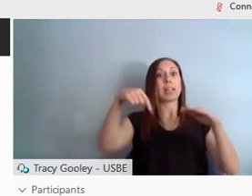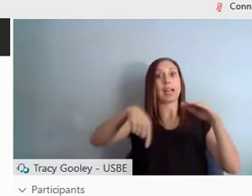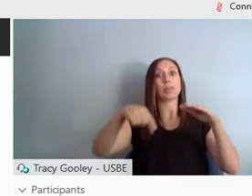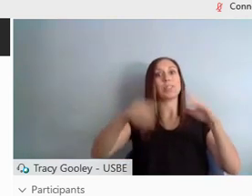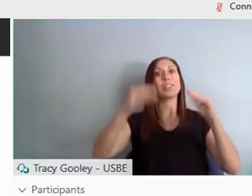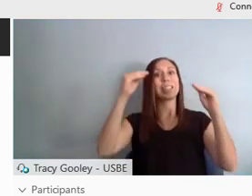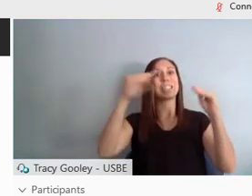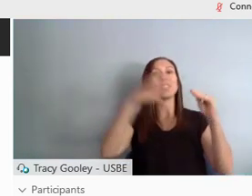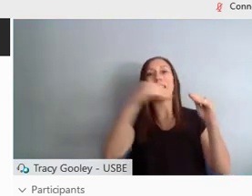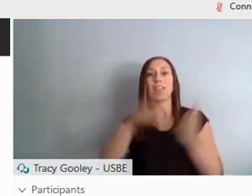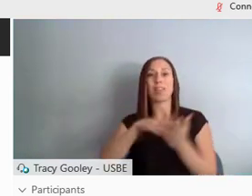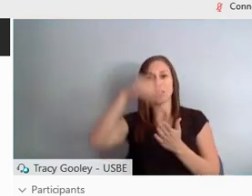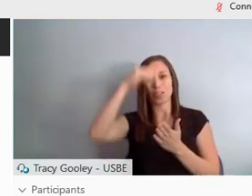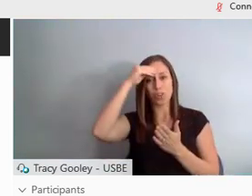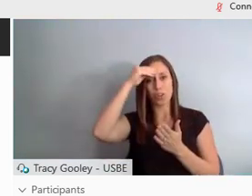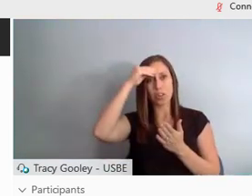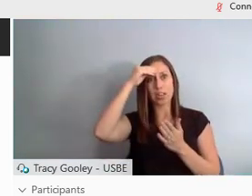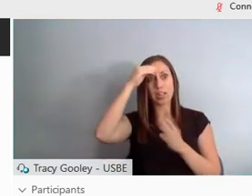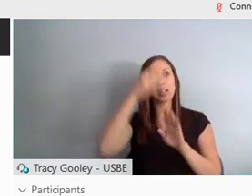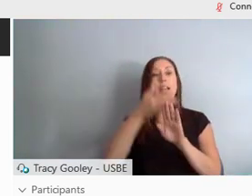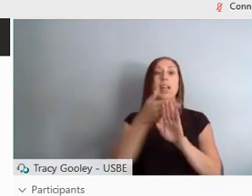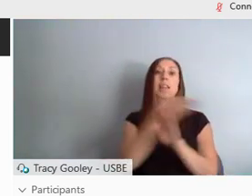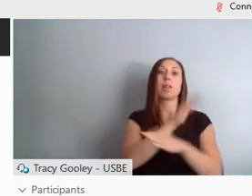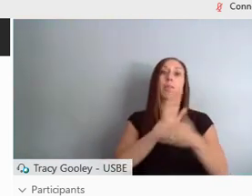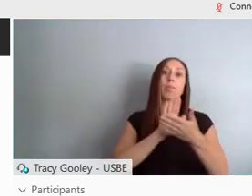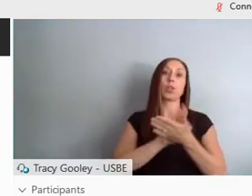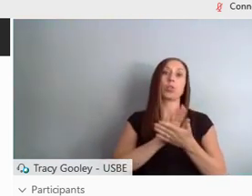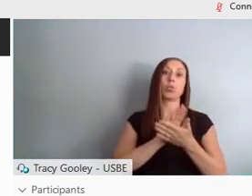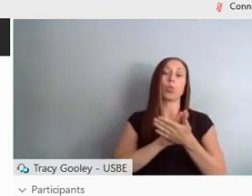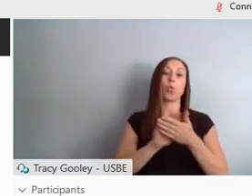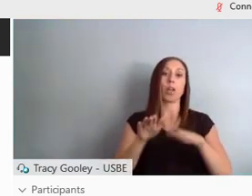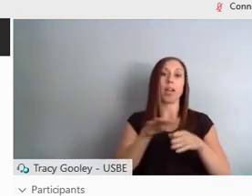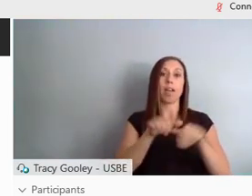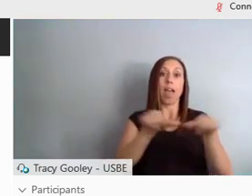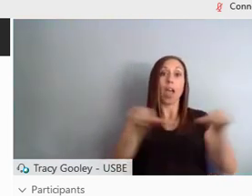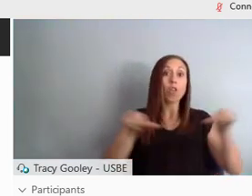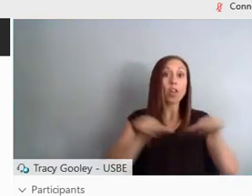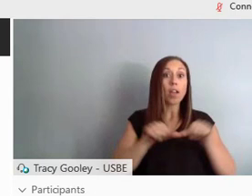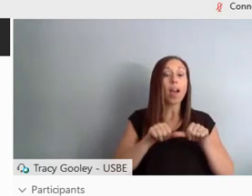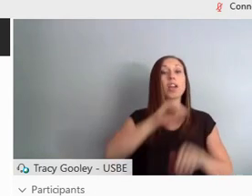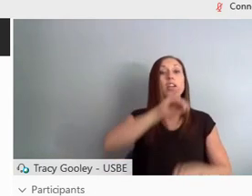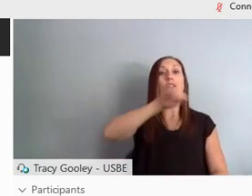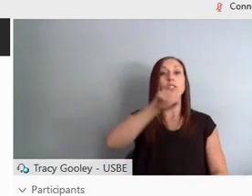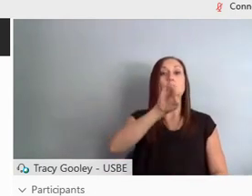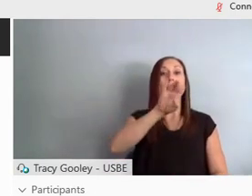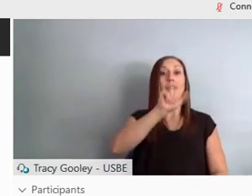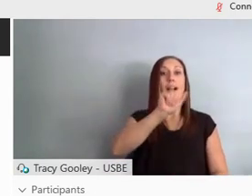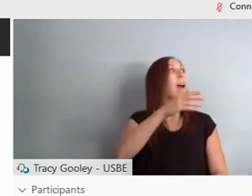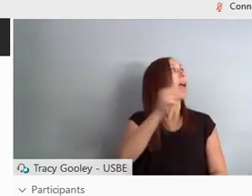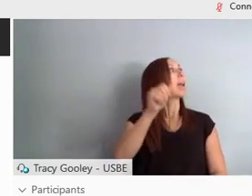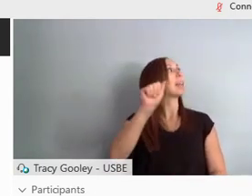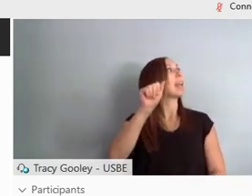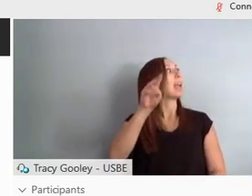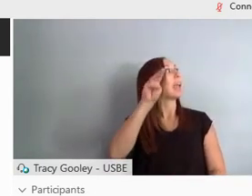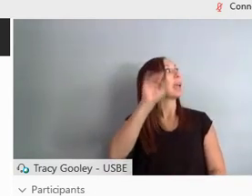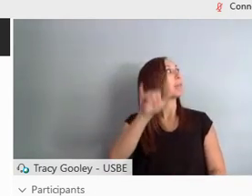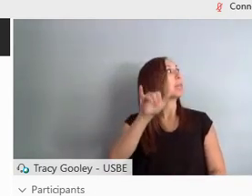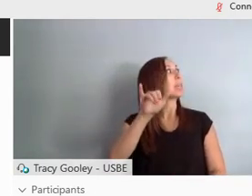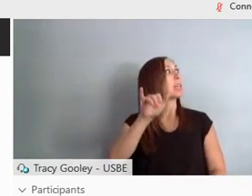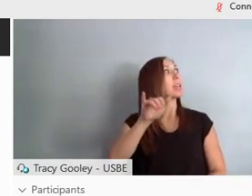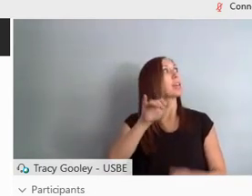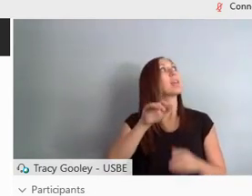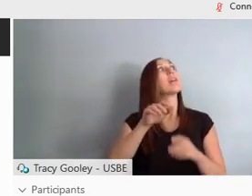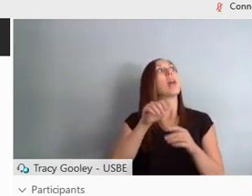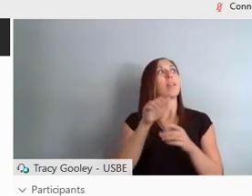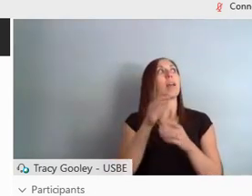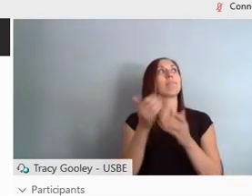at Teaching and Learning in the preschool area, it's Jessica Smith and Jamie Robinson. And then accommodations or